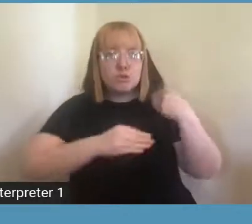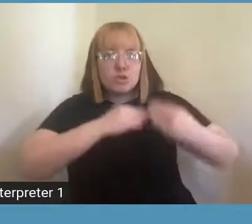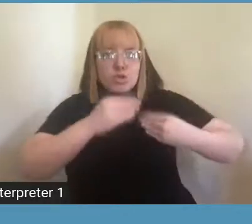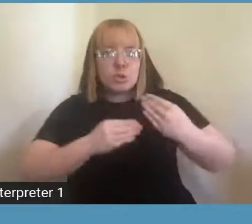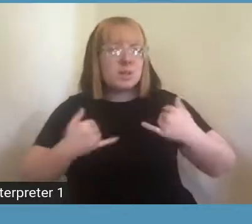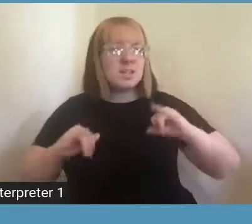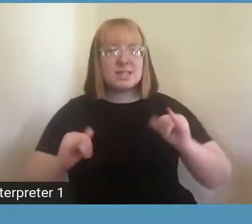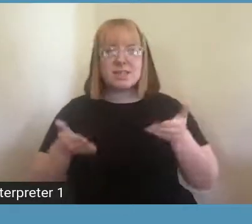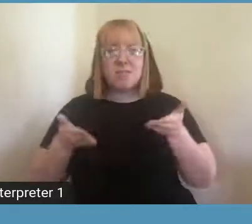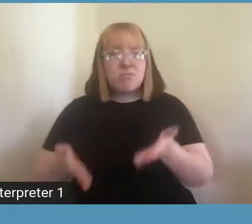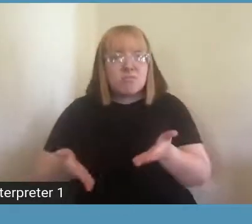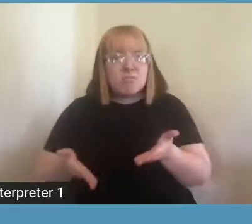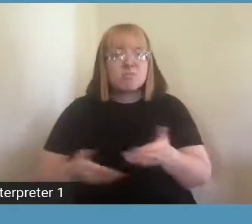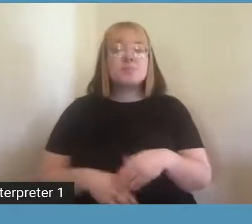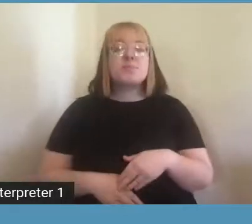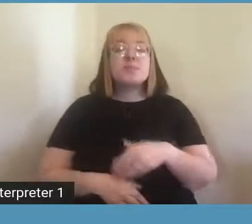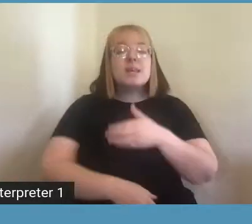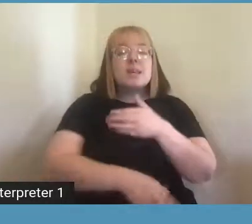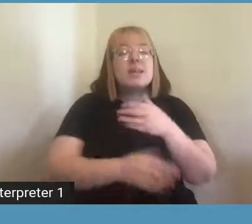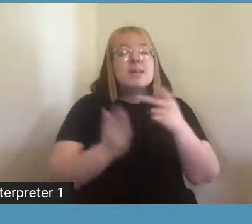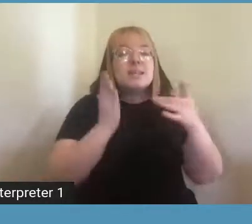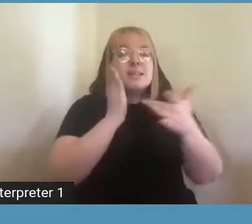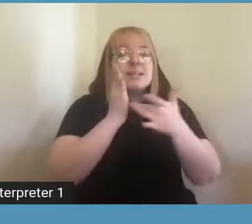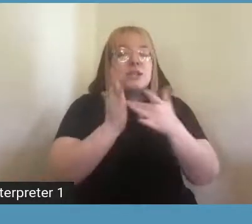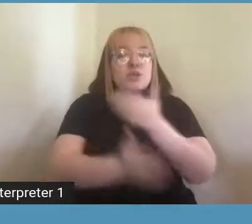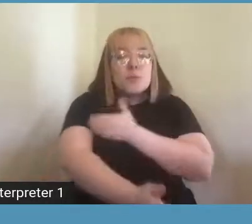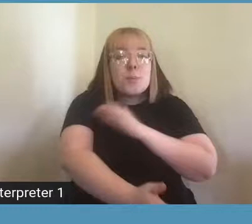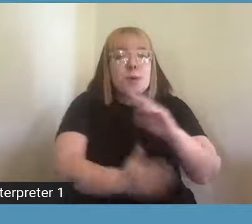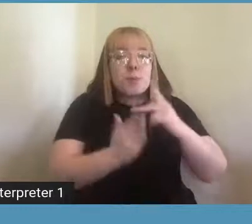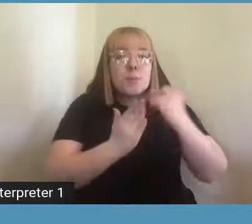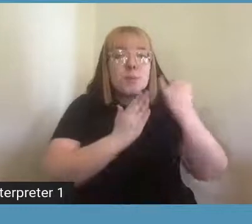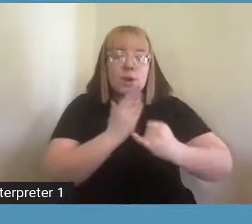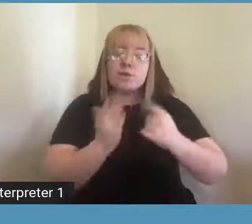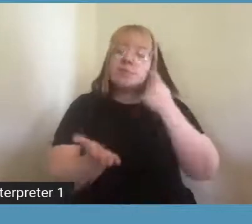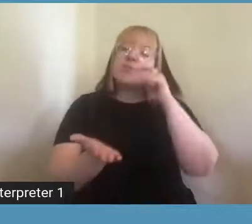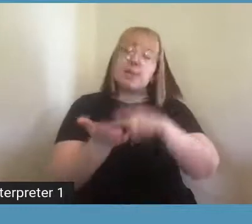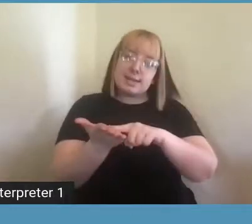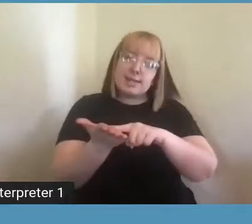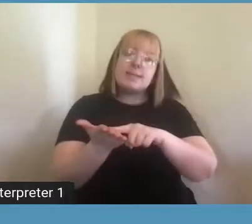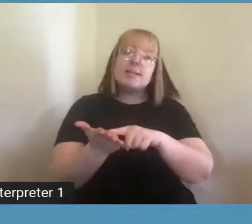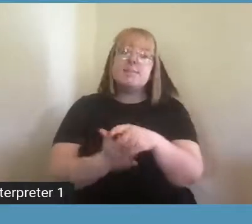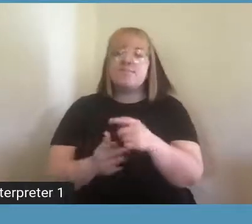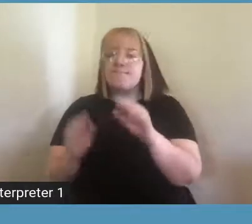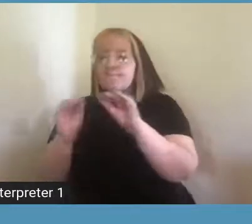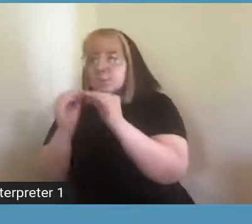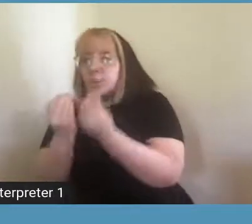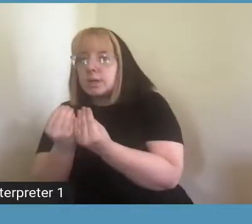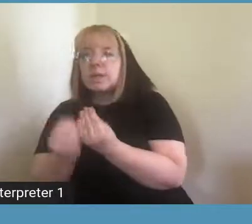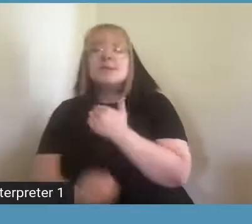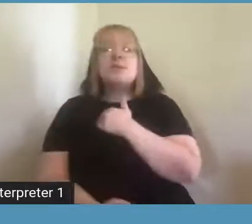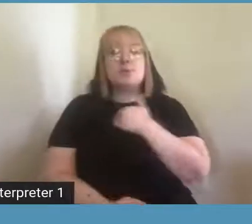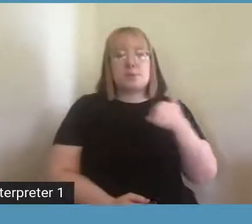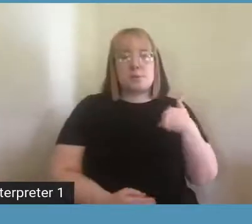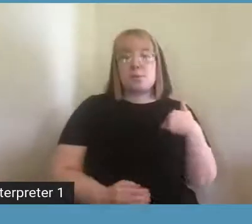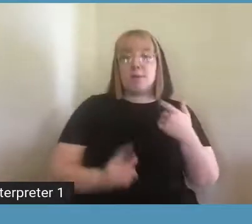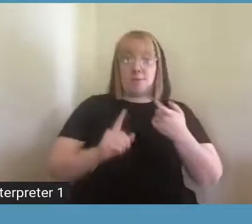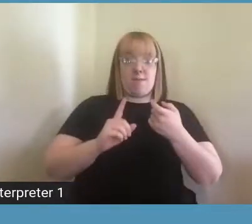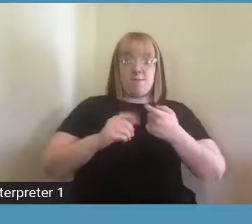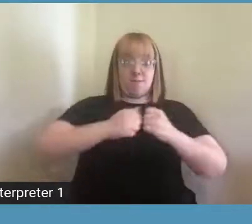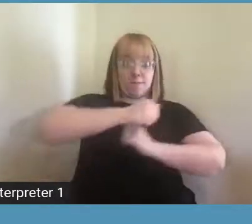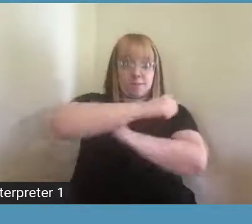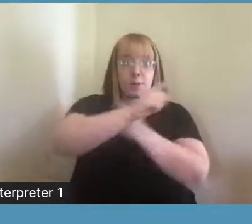Digital Empowerment Project team, recognize that our organizations and those of our members were founded within a colonizing